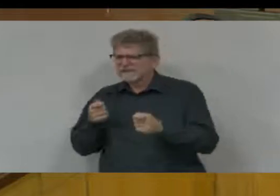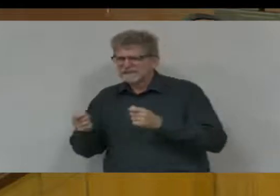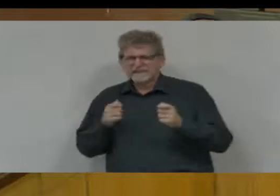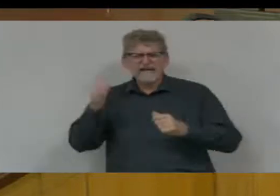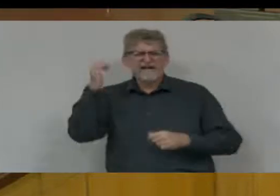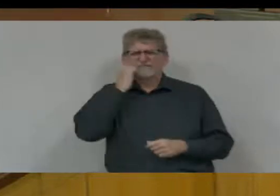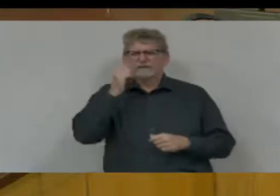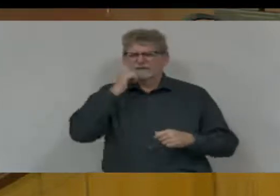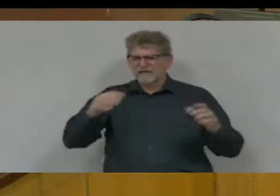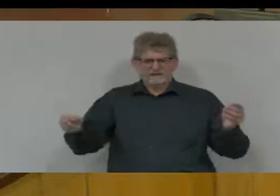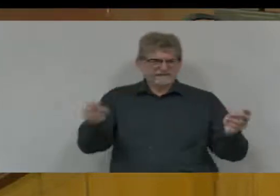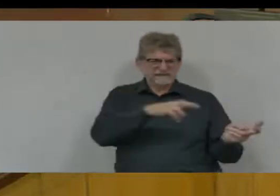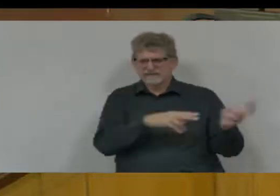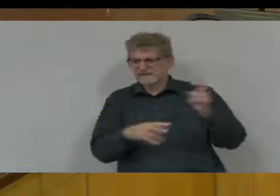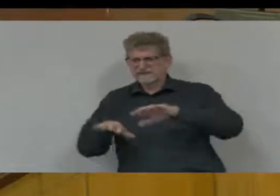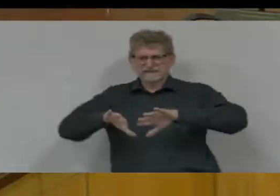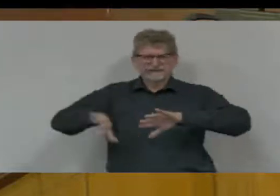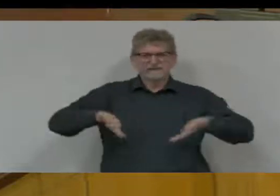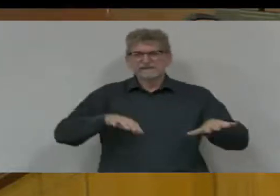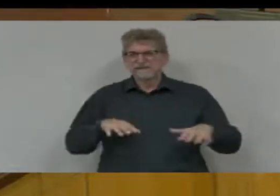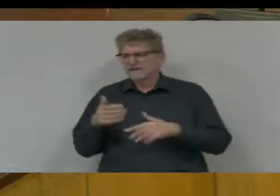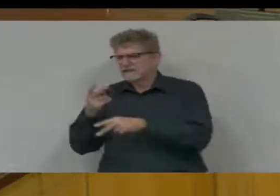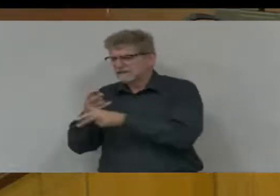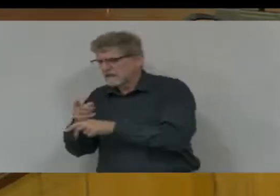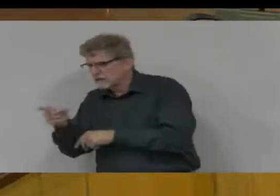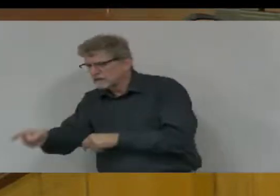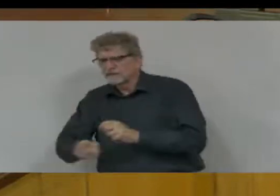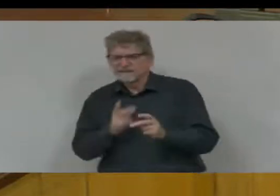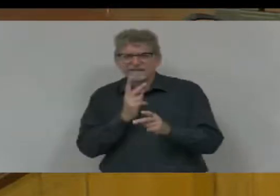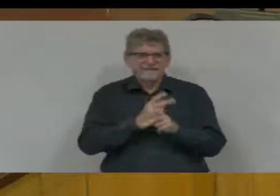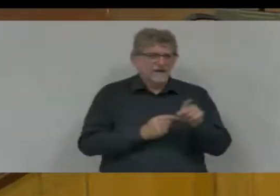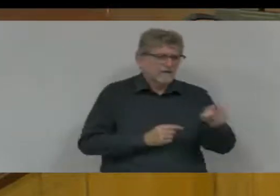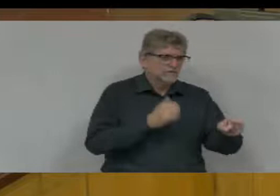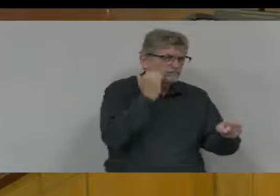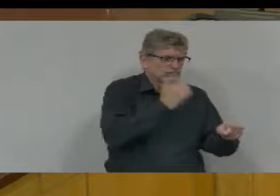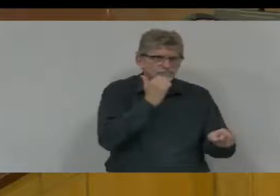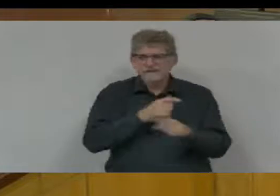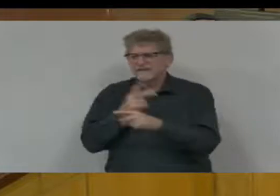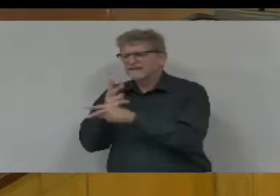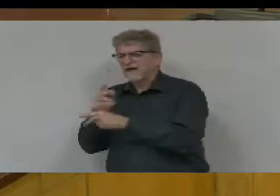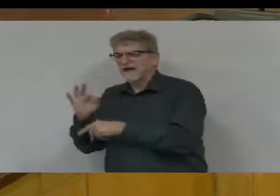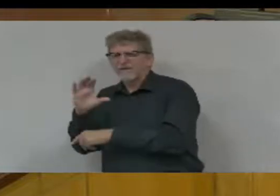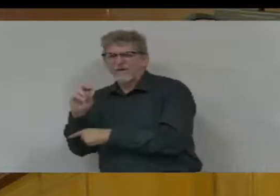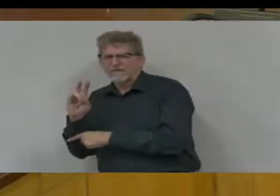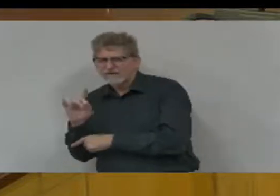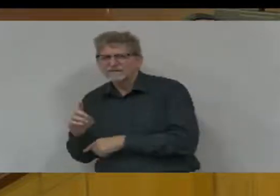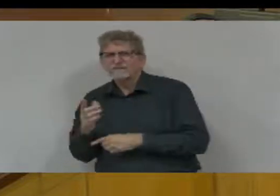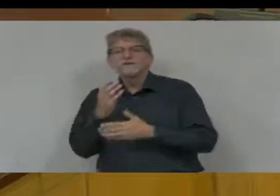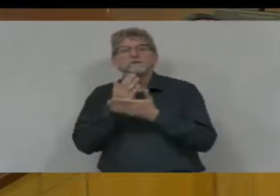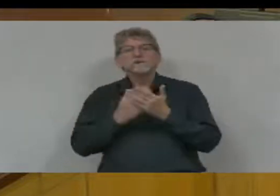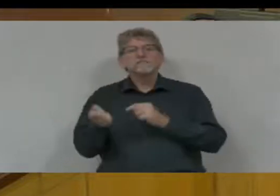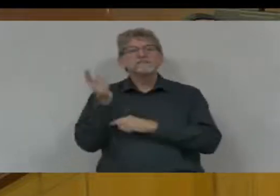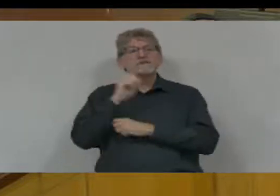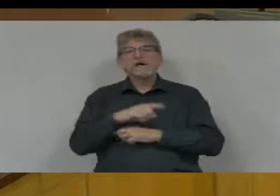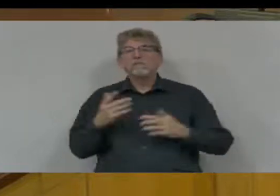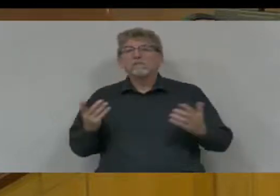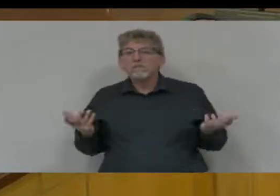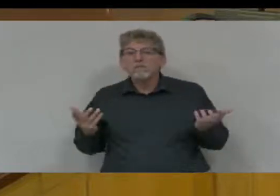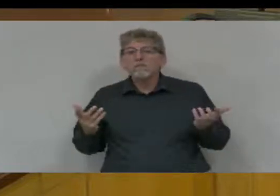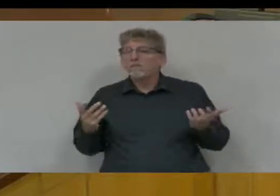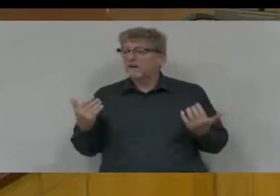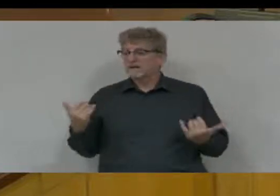as to providing care for those individuals who are coming in. And there are certain days, we had a meeting this morning, we talked about,